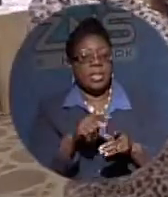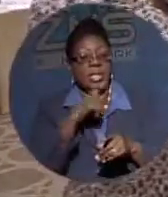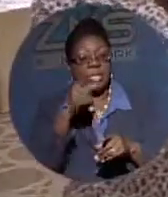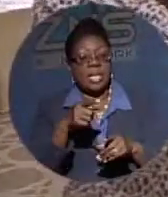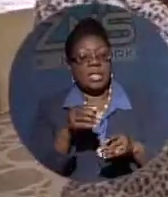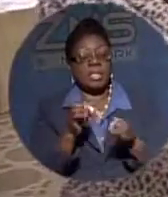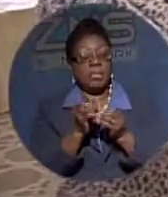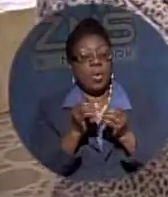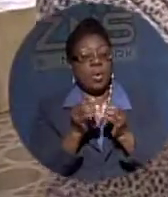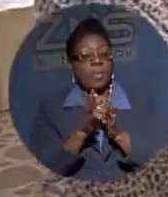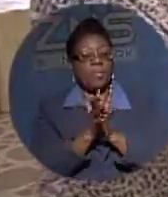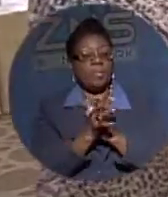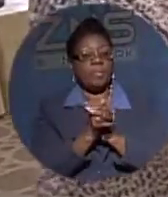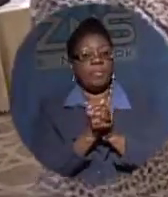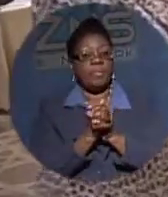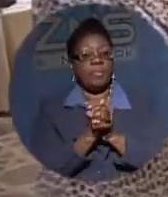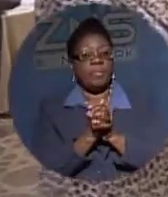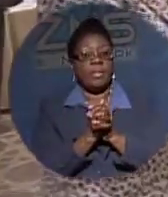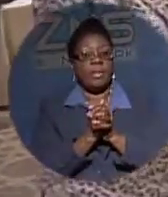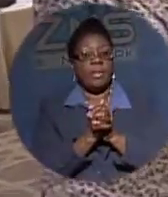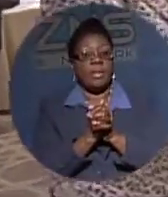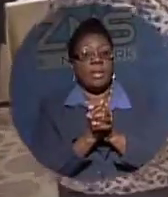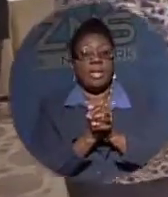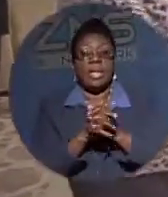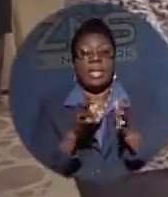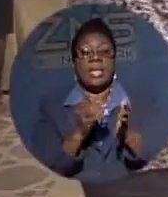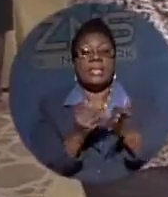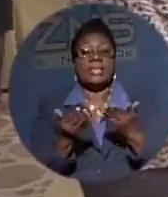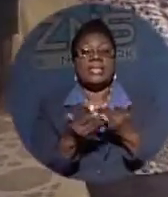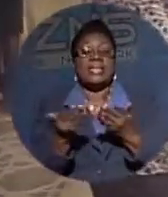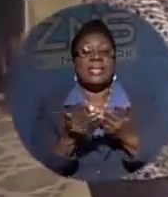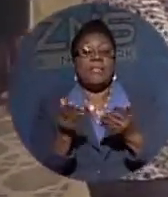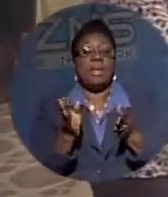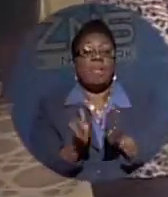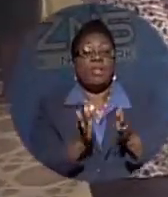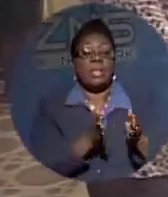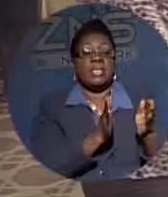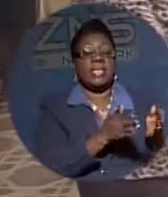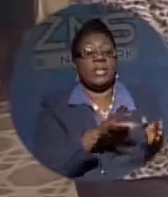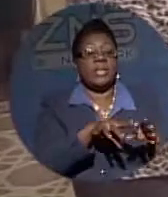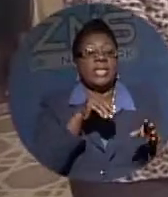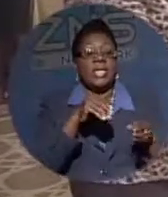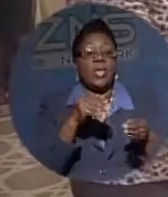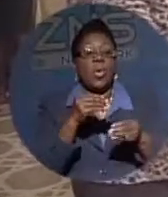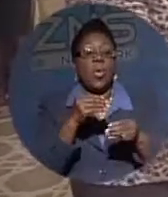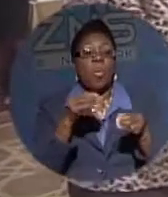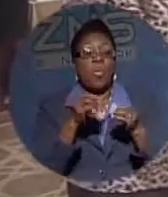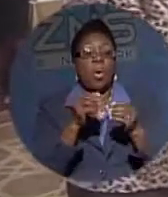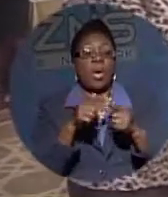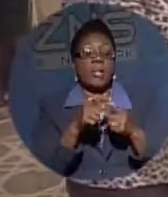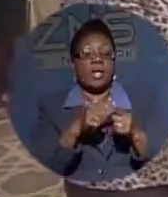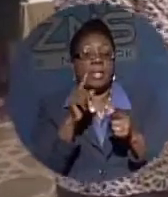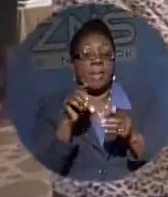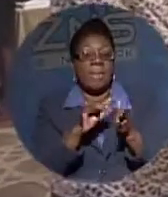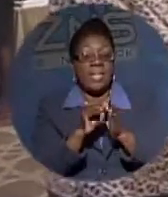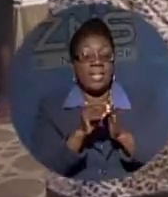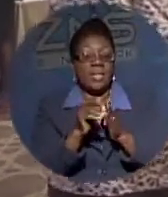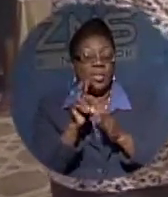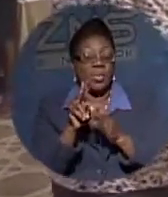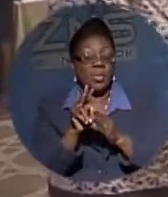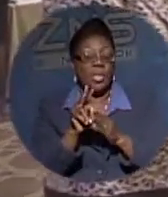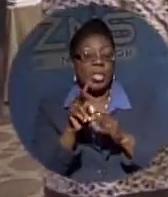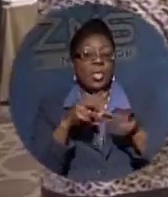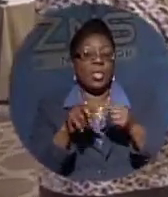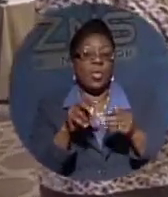about the registration process. Yes, it's a simple process. It won't take you more than a minute or two. You simply go to